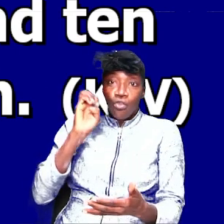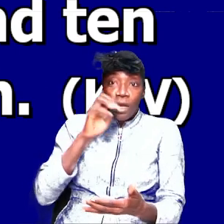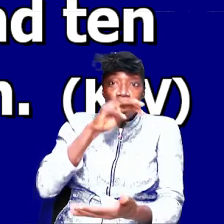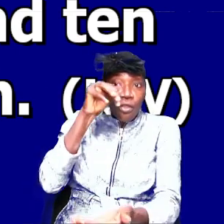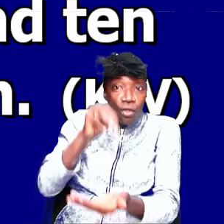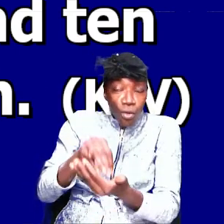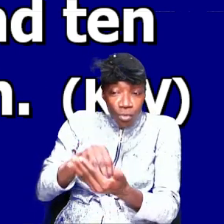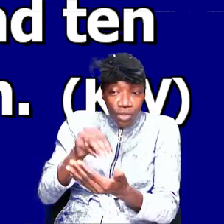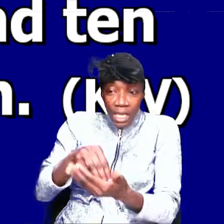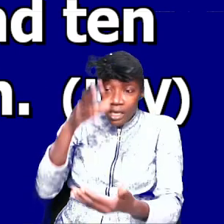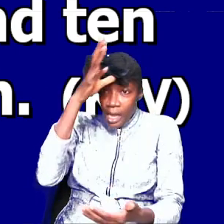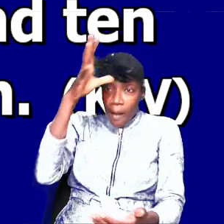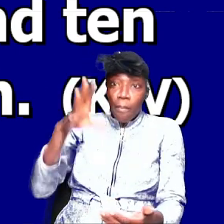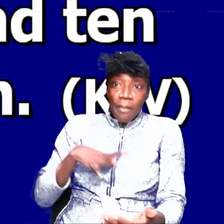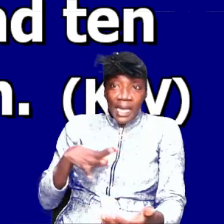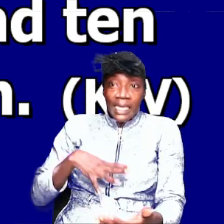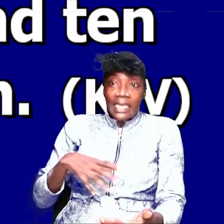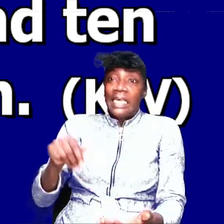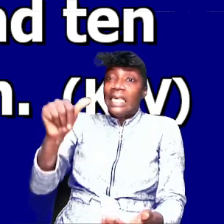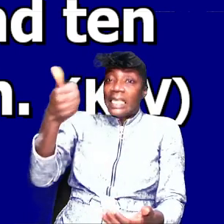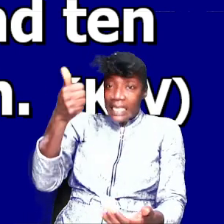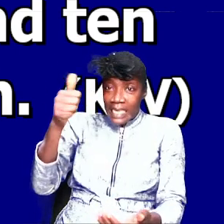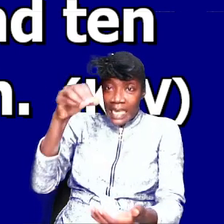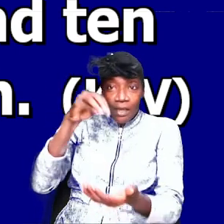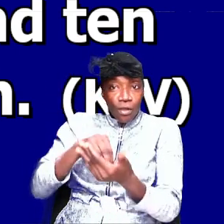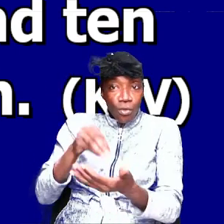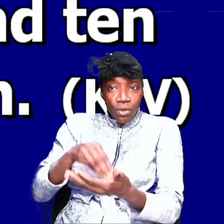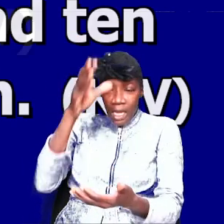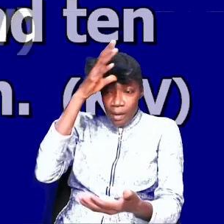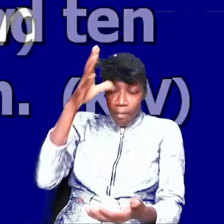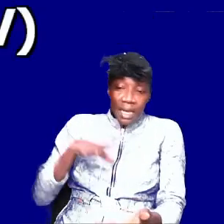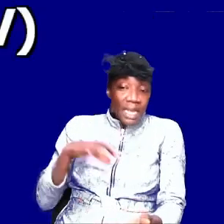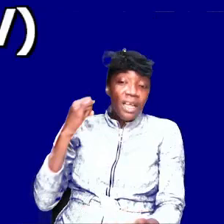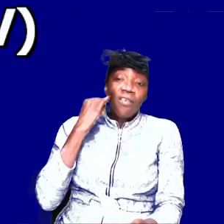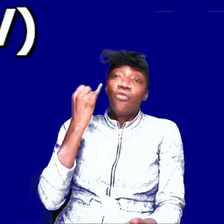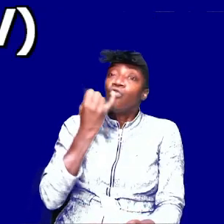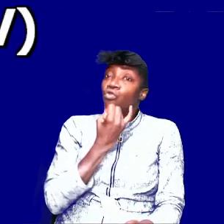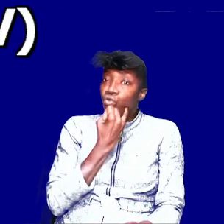200,000 footmen and 10,000 men of Judah.